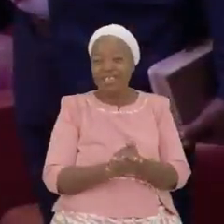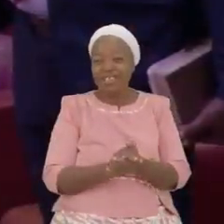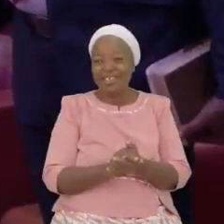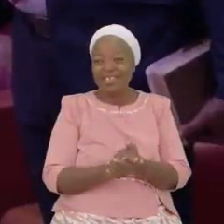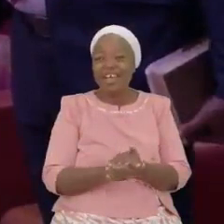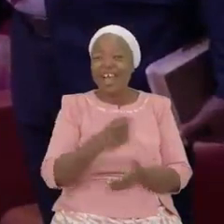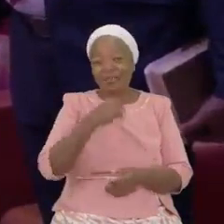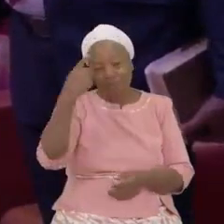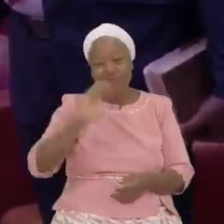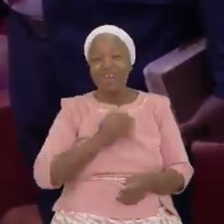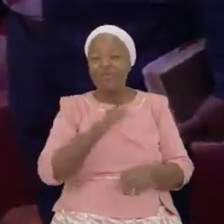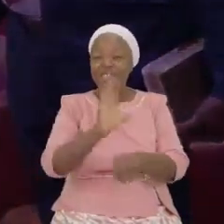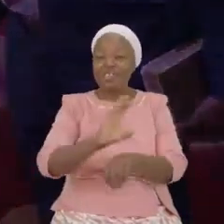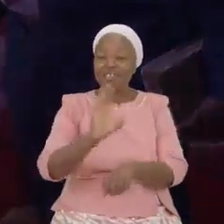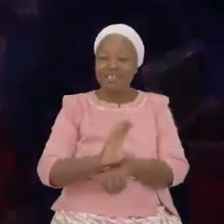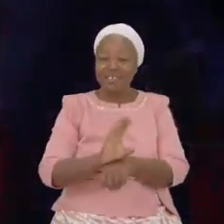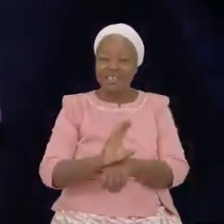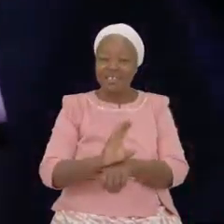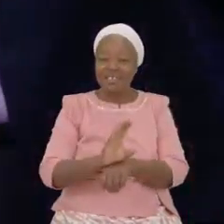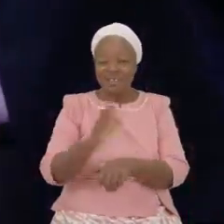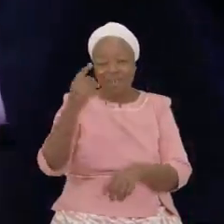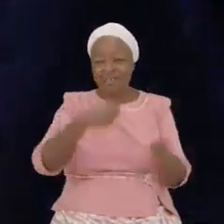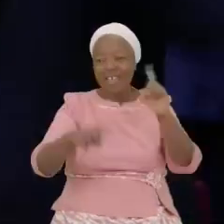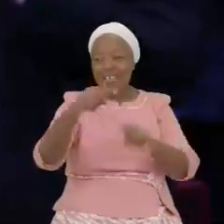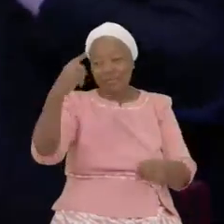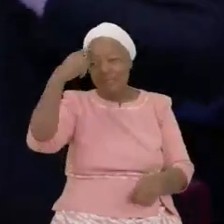our church, for me,